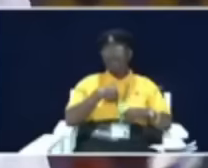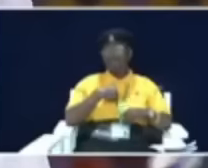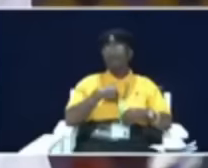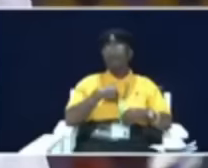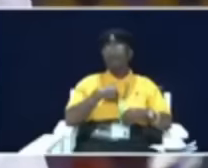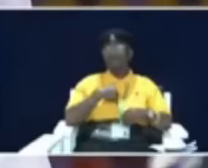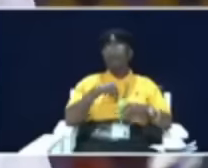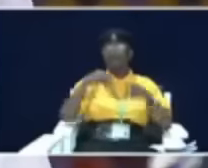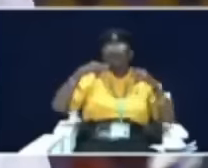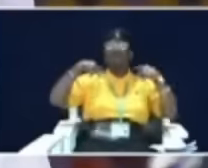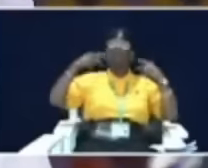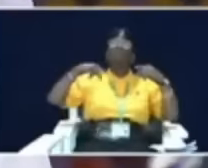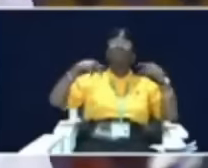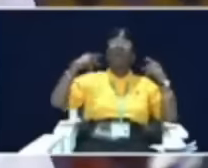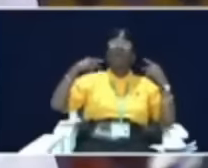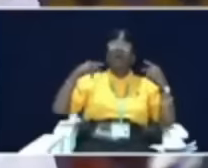Pastor,